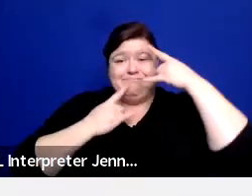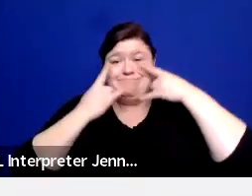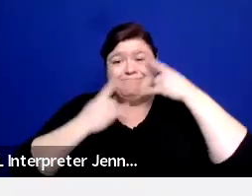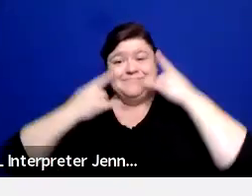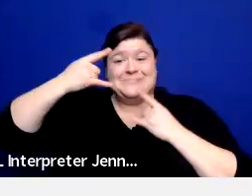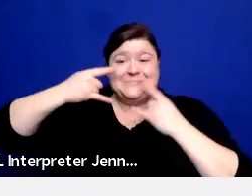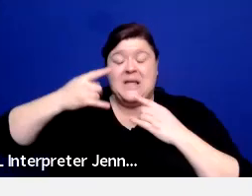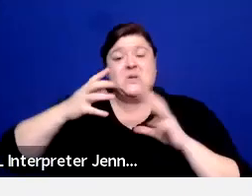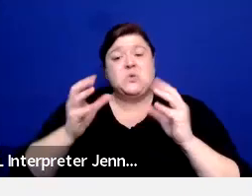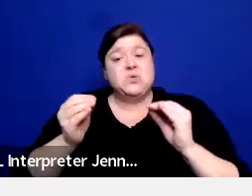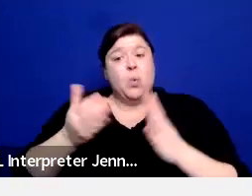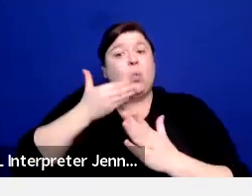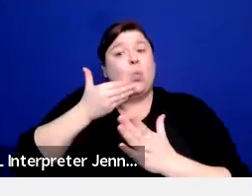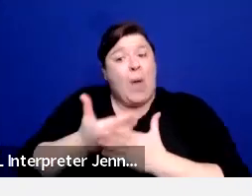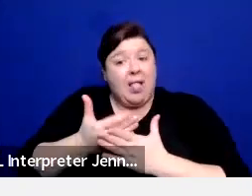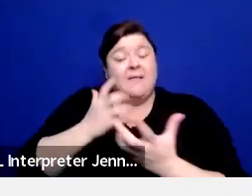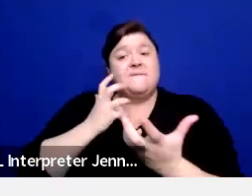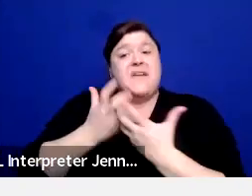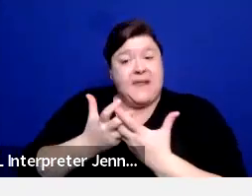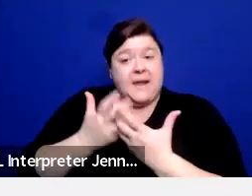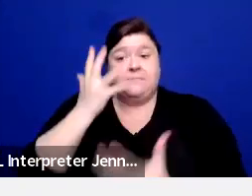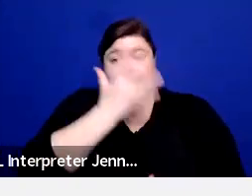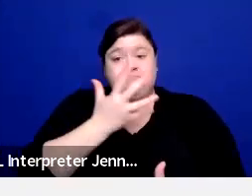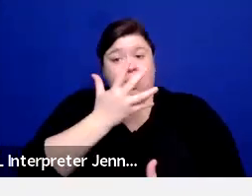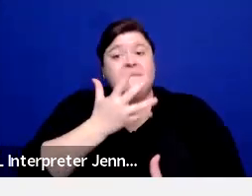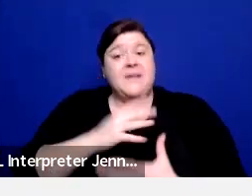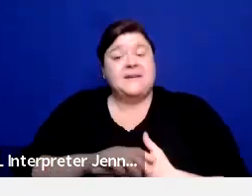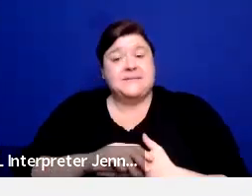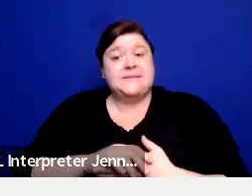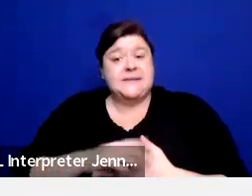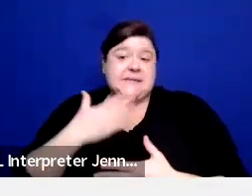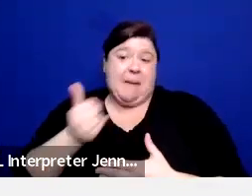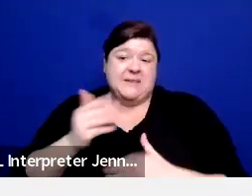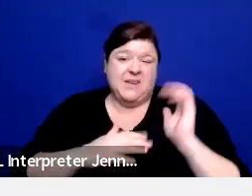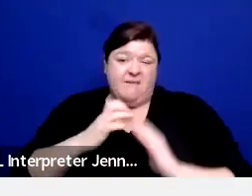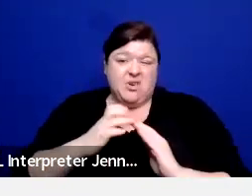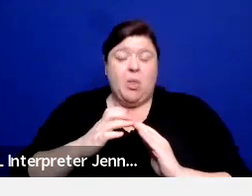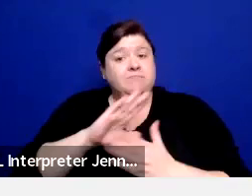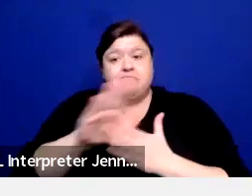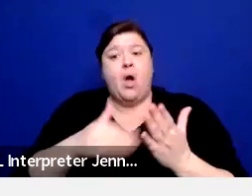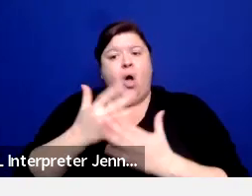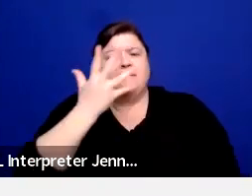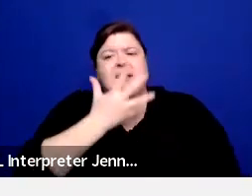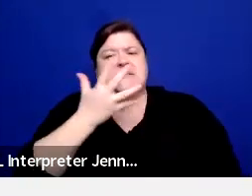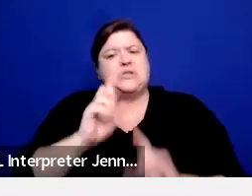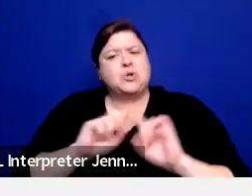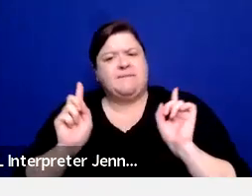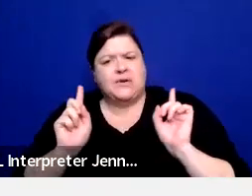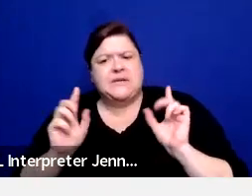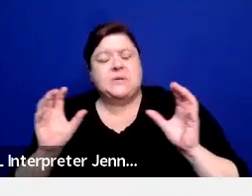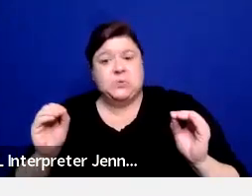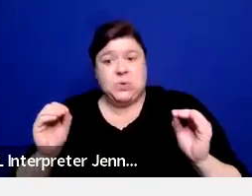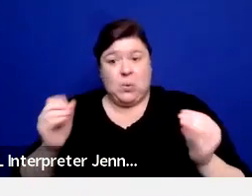a well-fitting mask is the best for you. And you know, obviously every face is different. And so it may